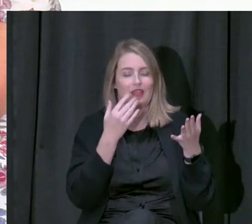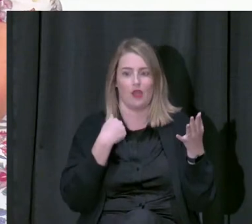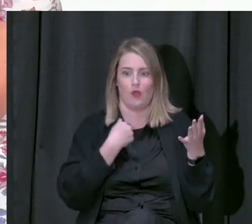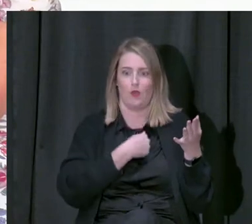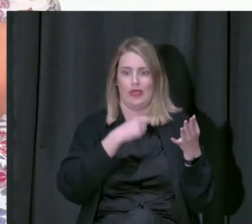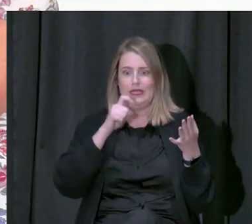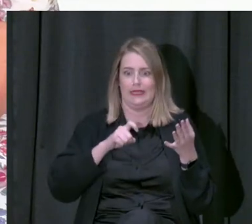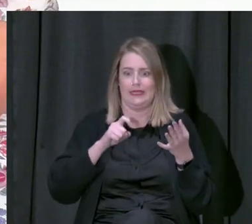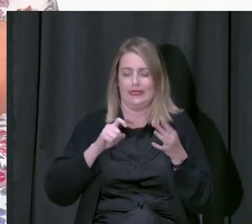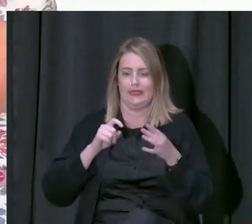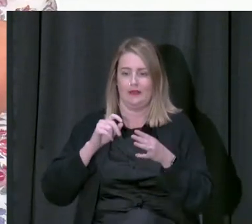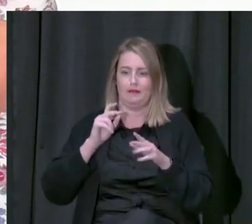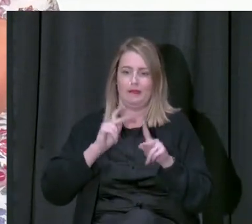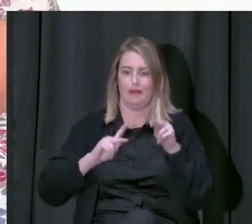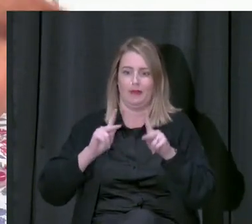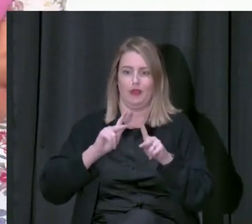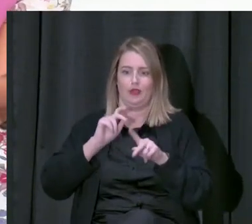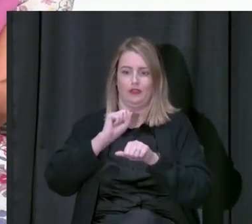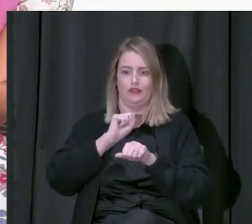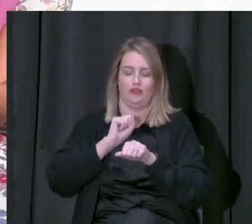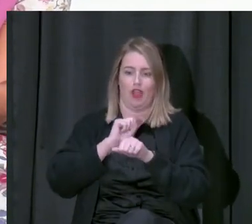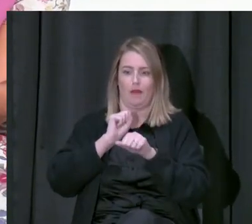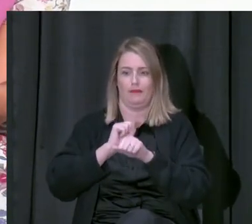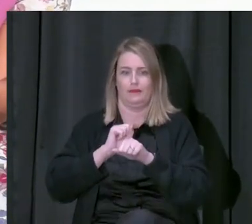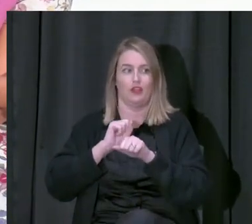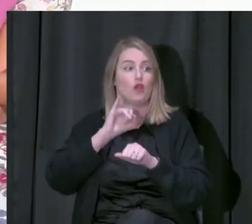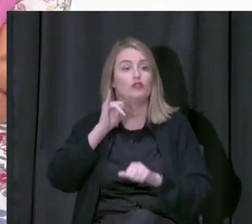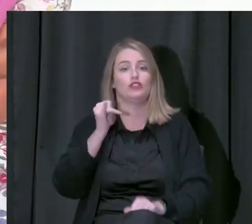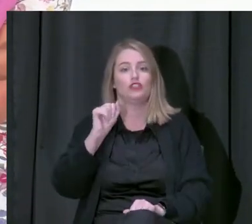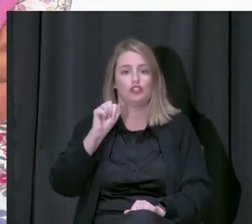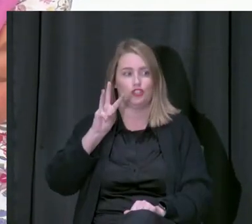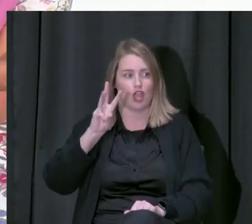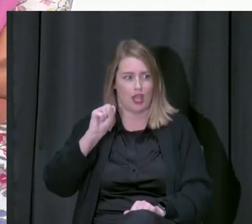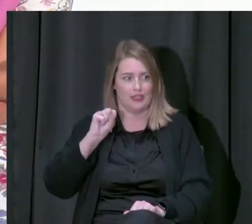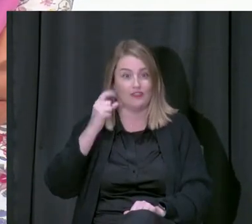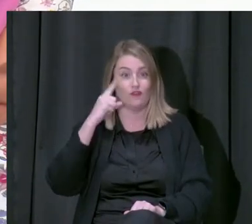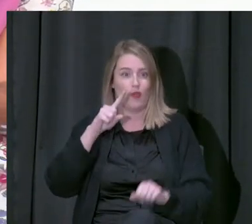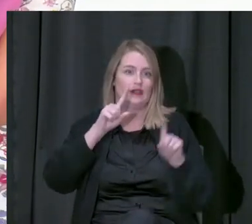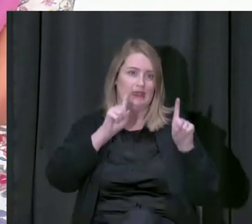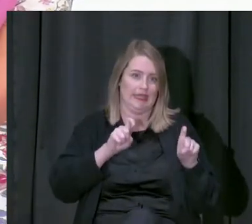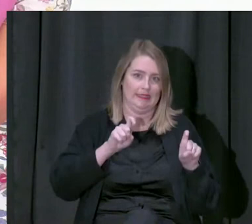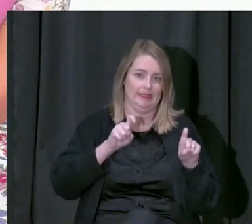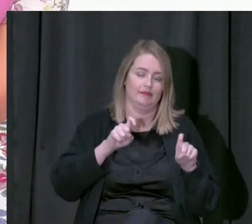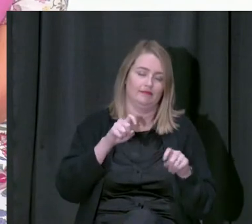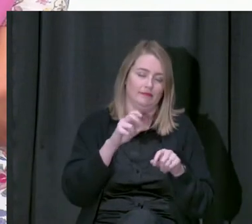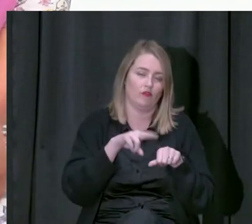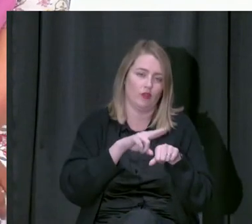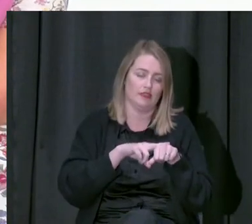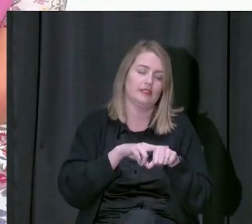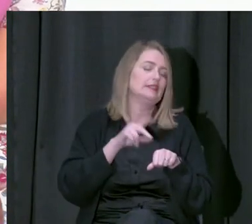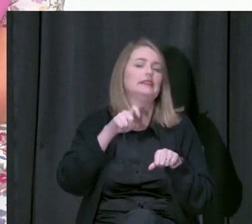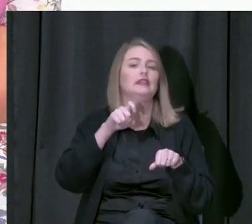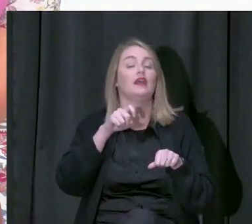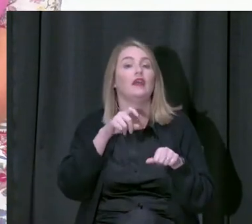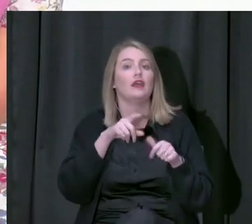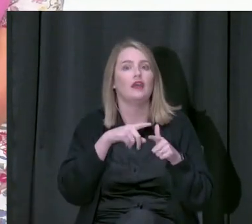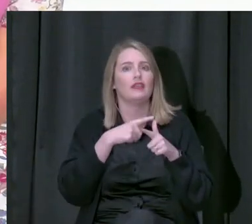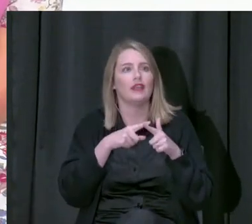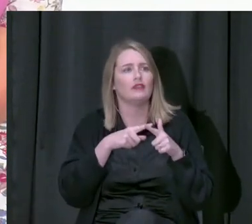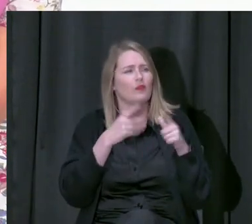for testing. Why do you need JAWS? Well, now you need JAWS because you have colleagues that use